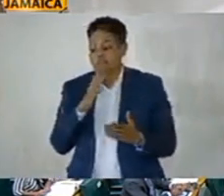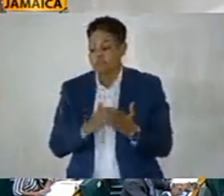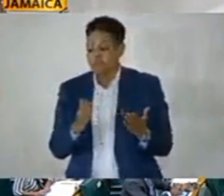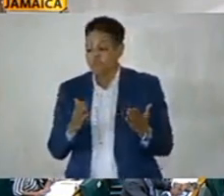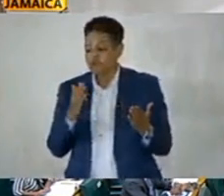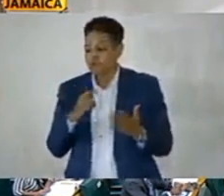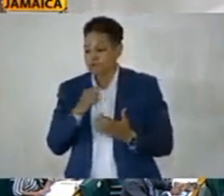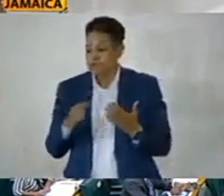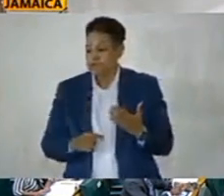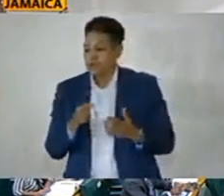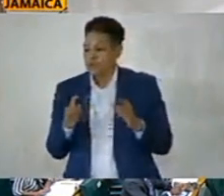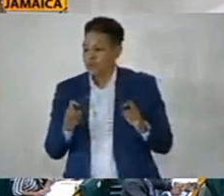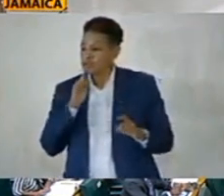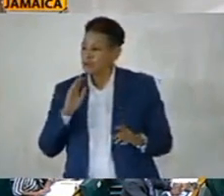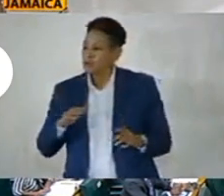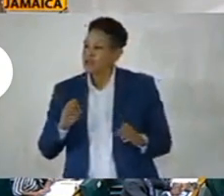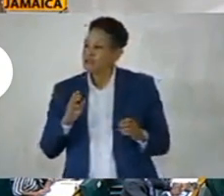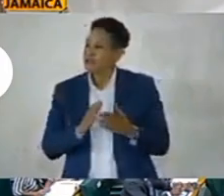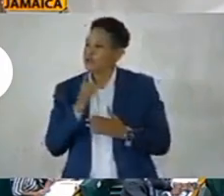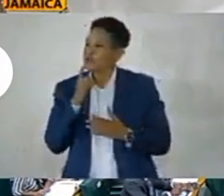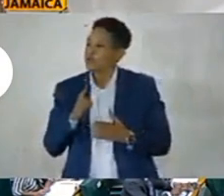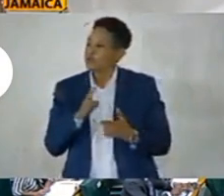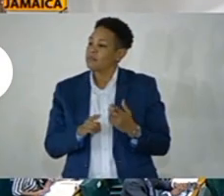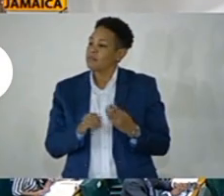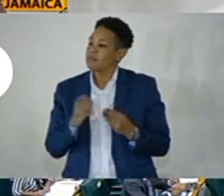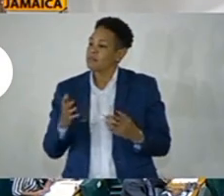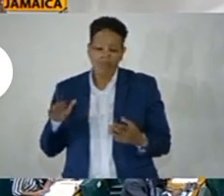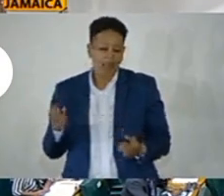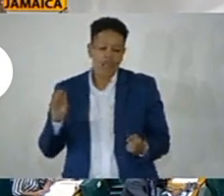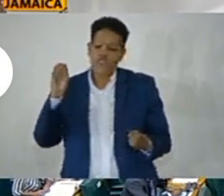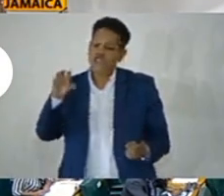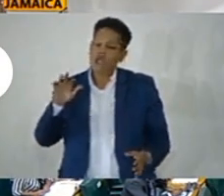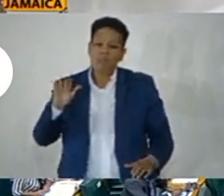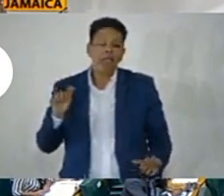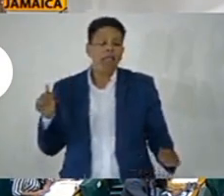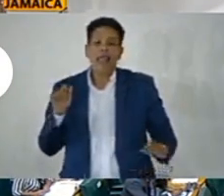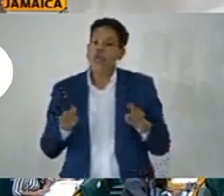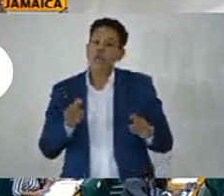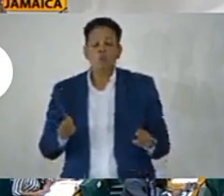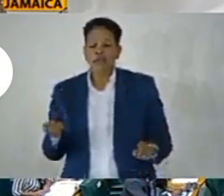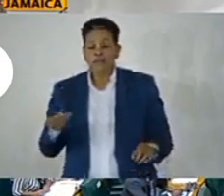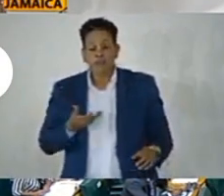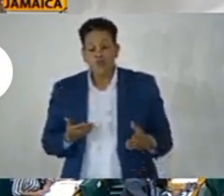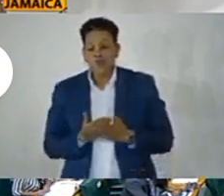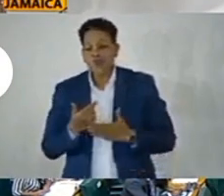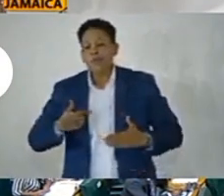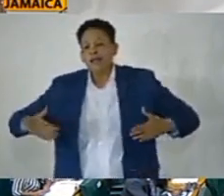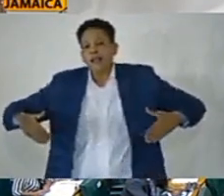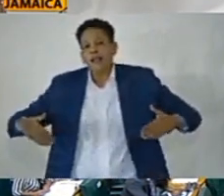the House, through you and the class. He has not submitted any questions through me. Madam Speaker.